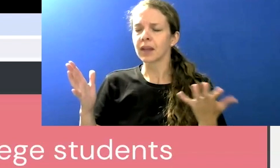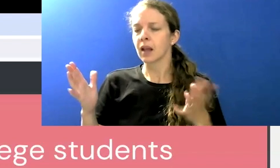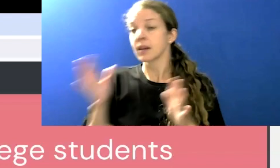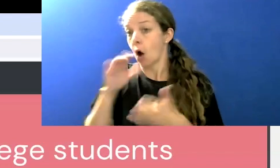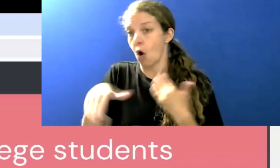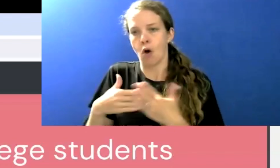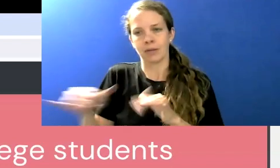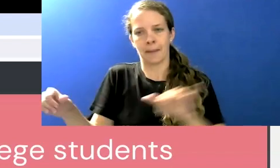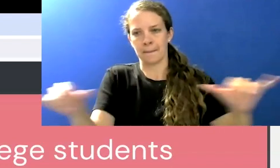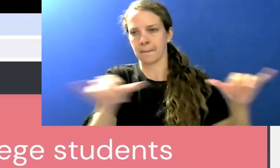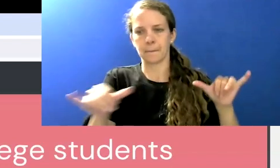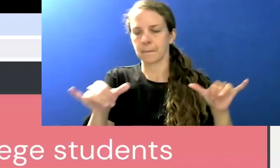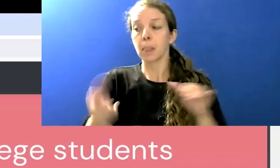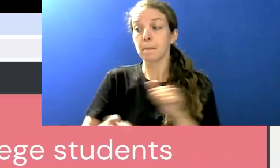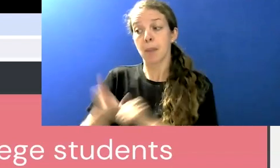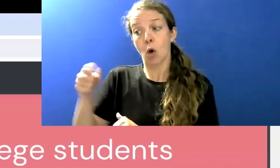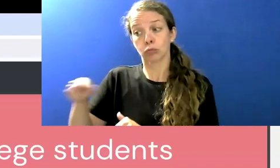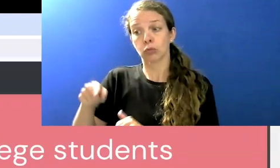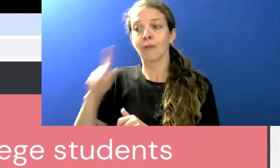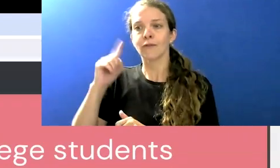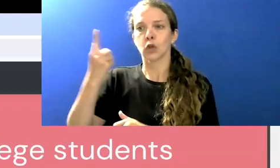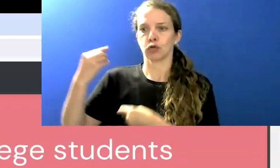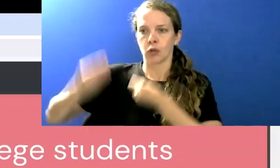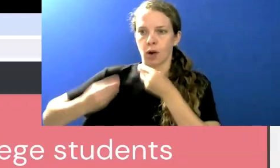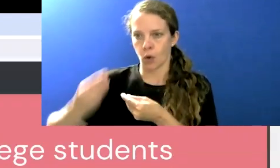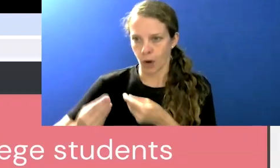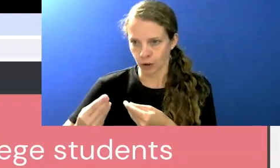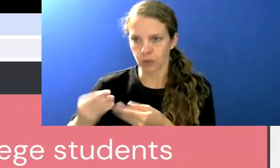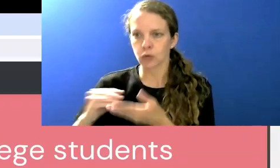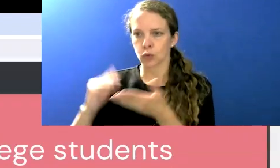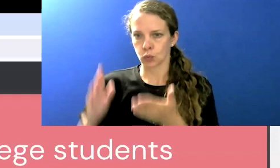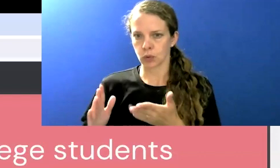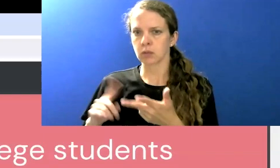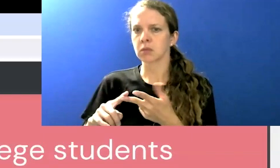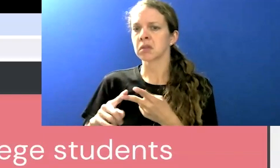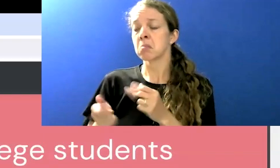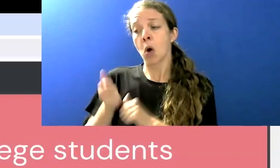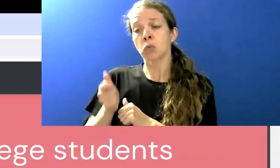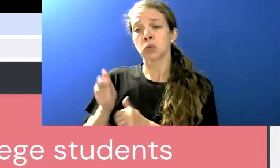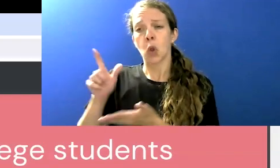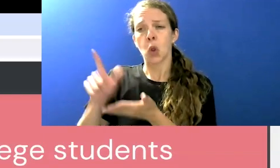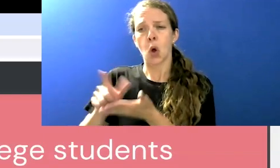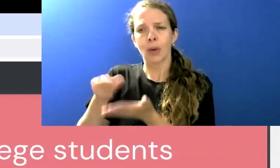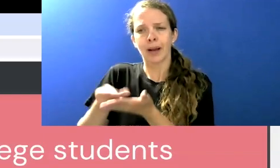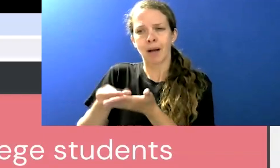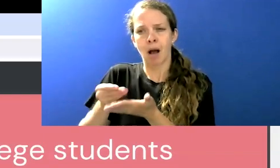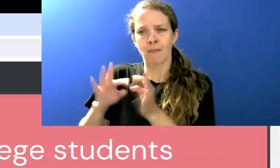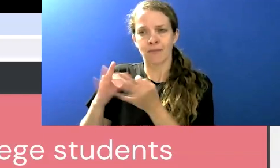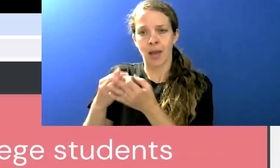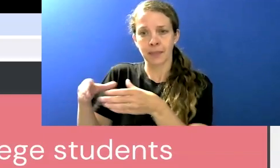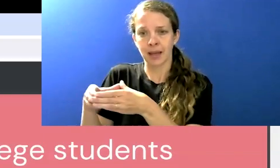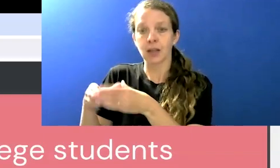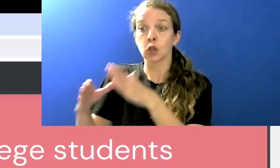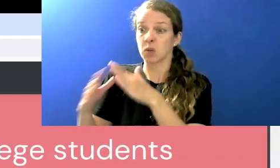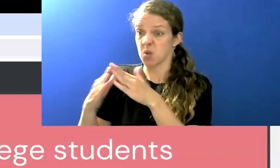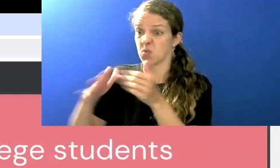of our students come from a first generation students. They come from a low income family and community